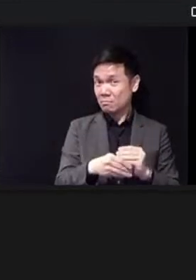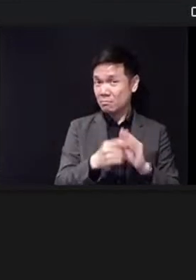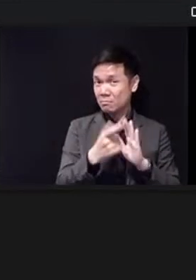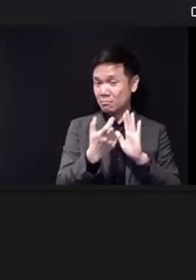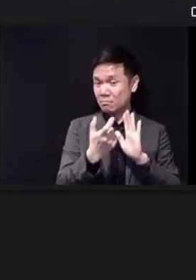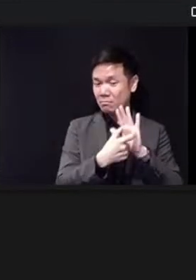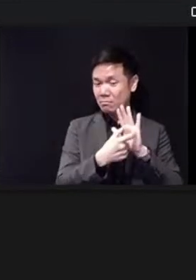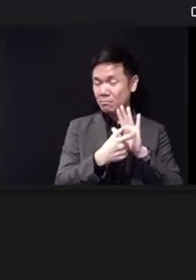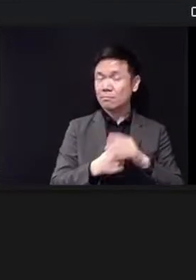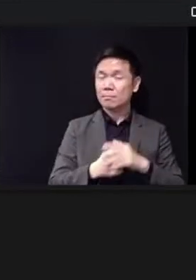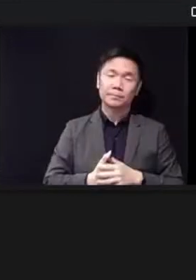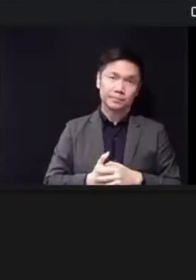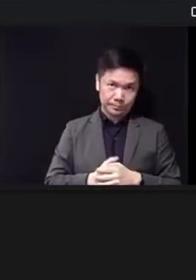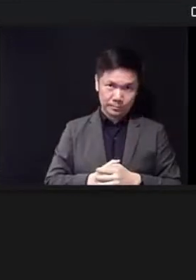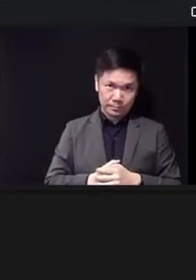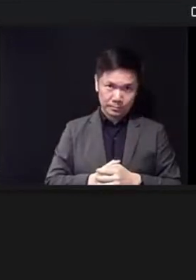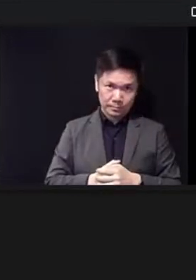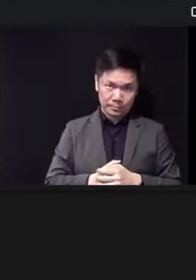This is suggestion.